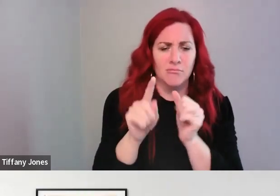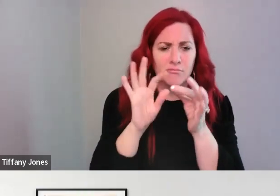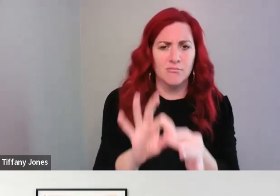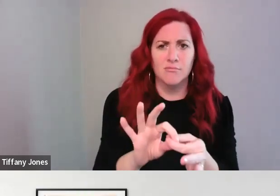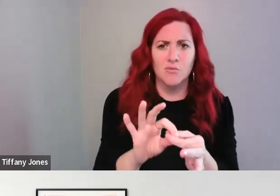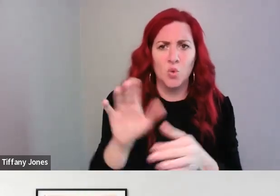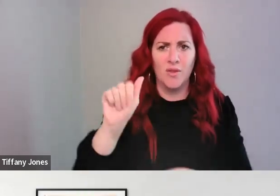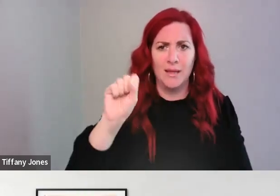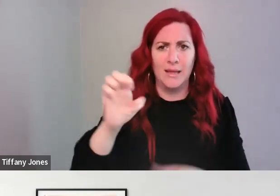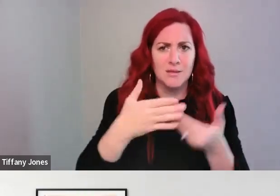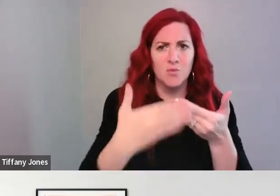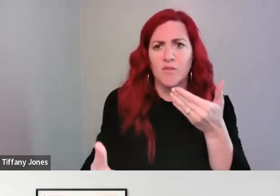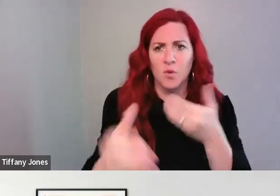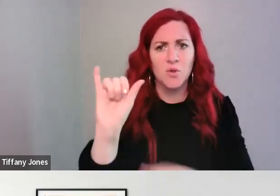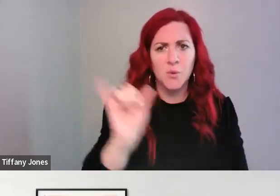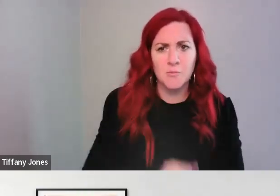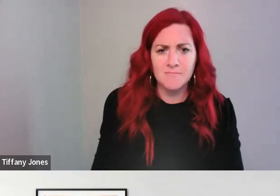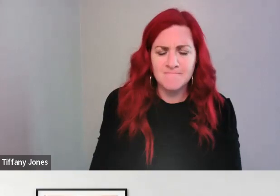the case going forward as well.